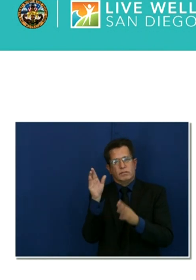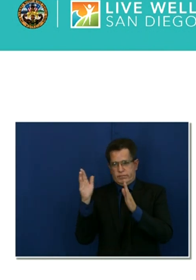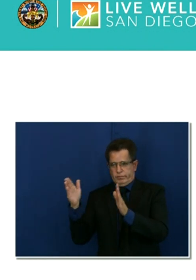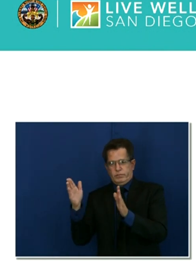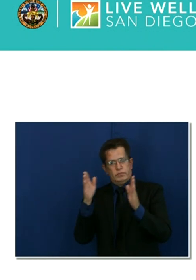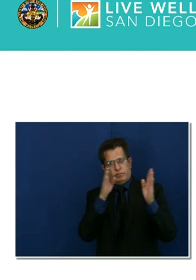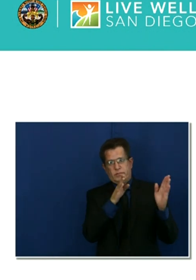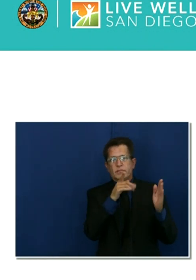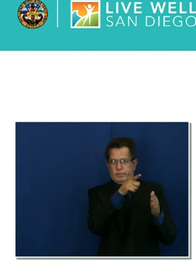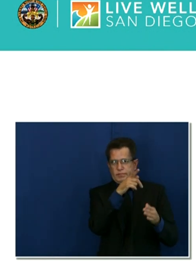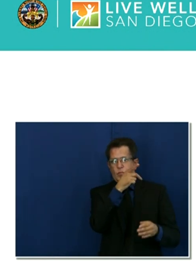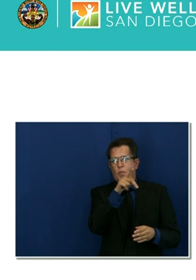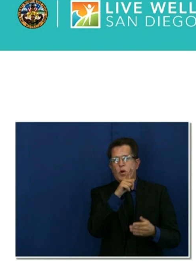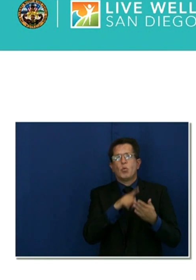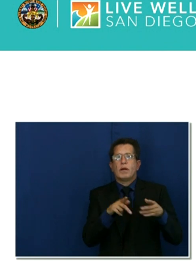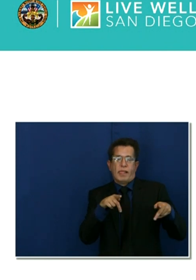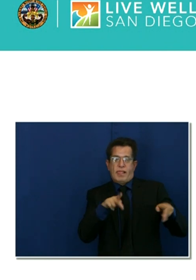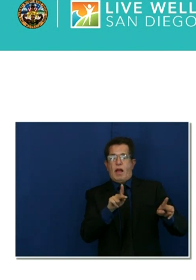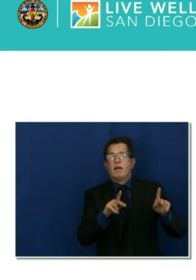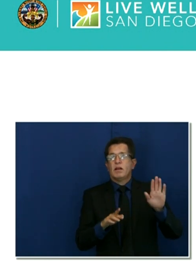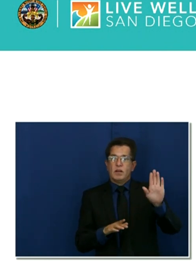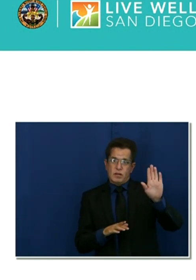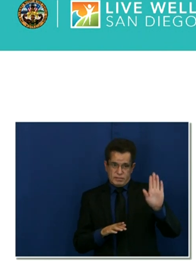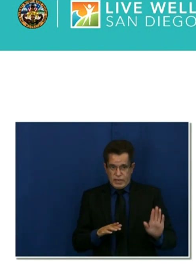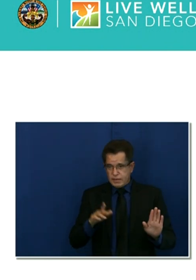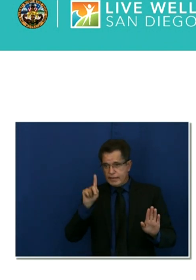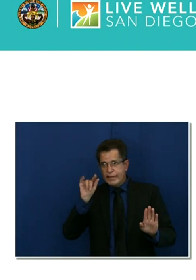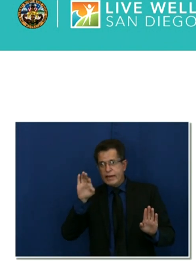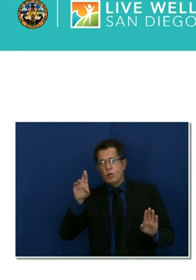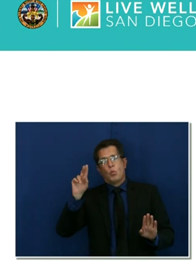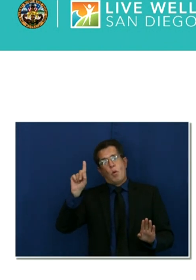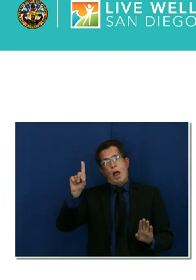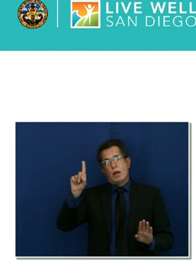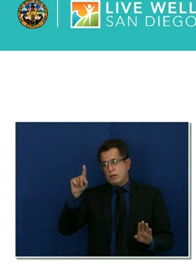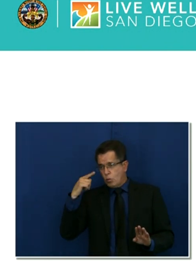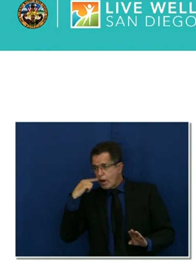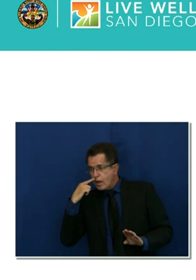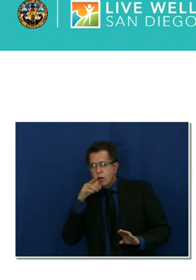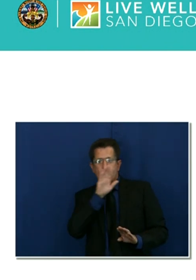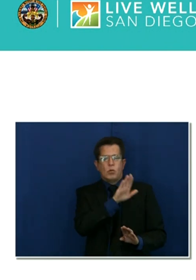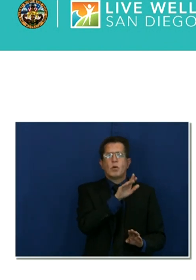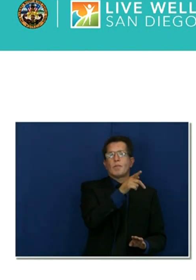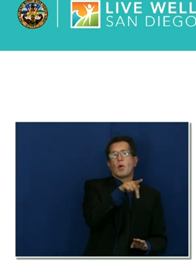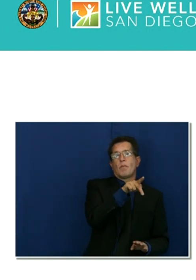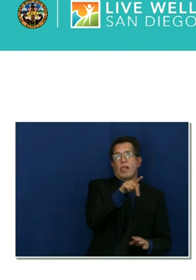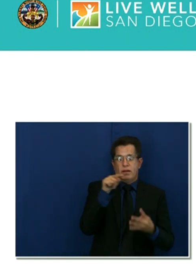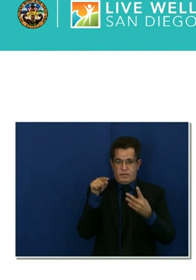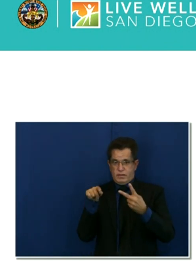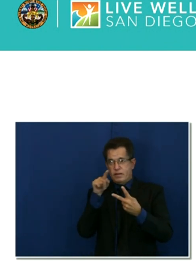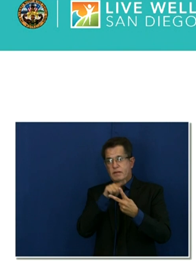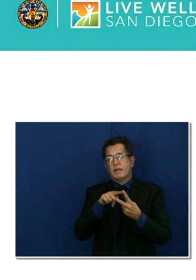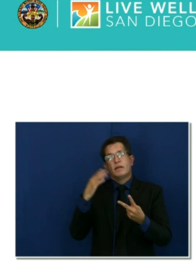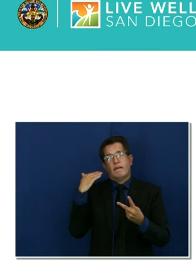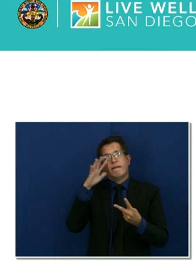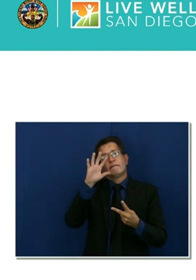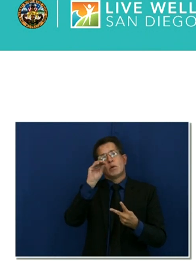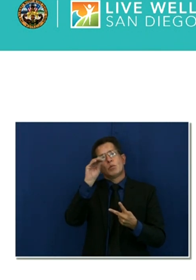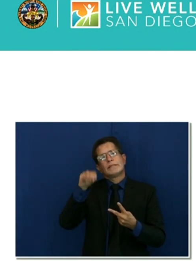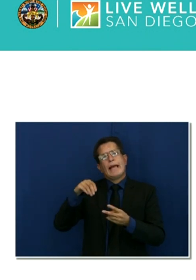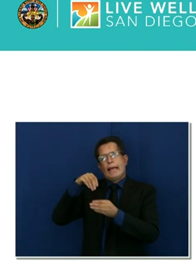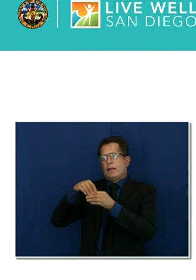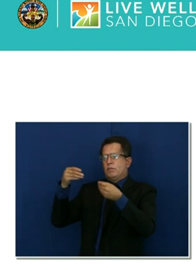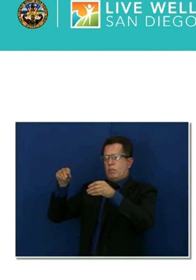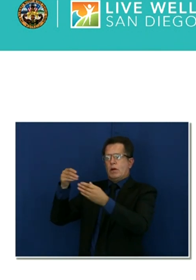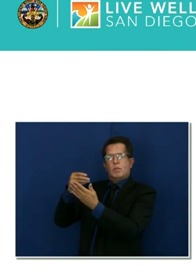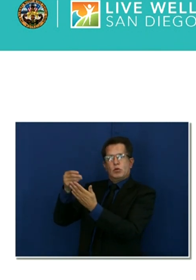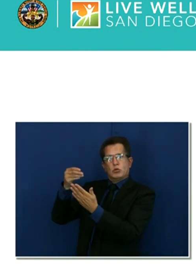be allowable under Tier 1 or the purple tier. So we would go from 50% indoor retail